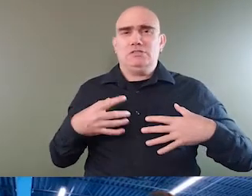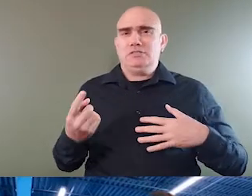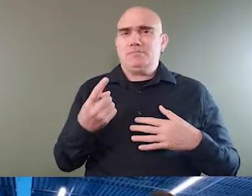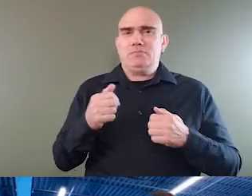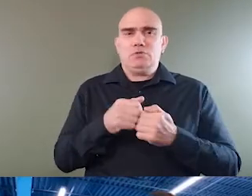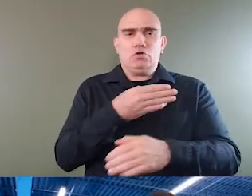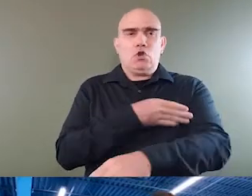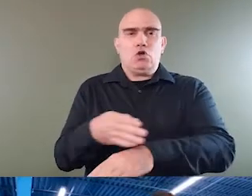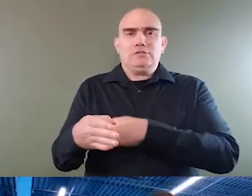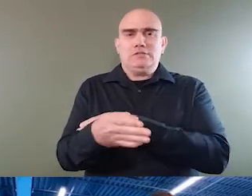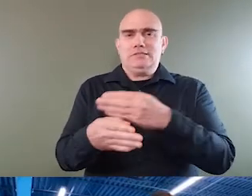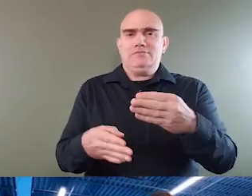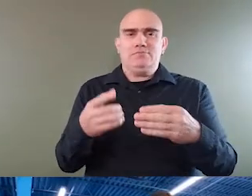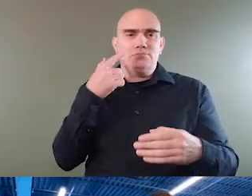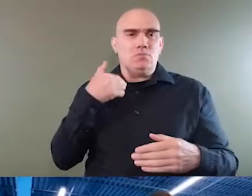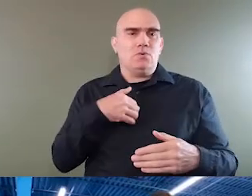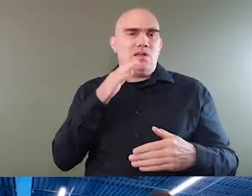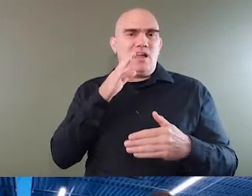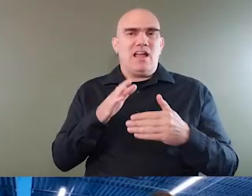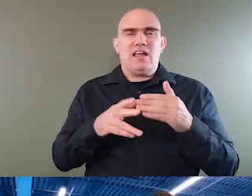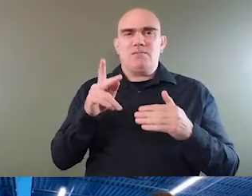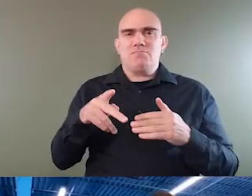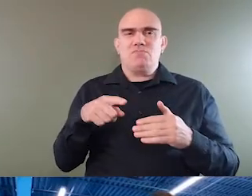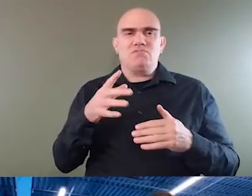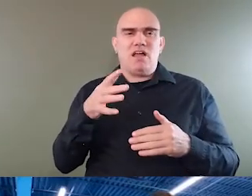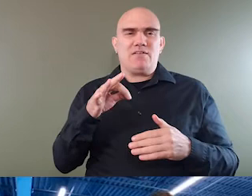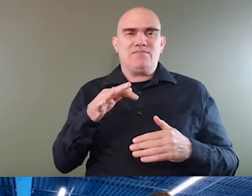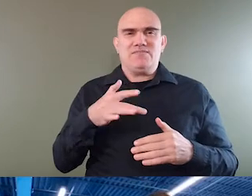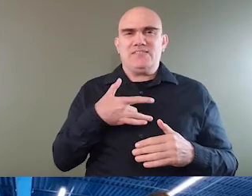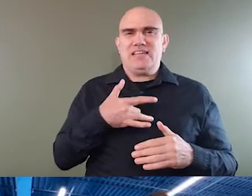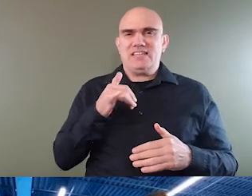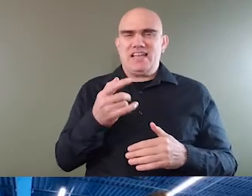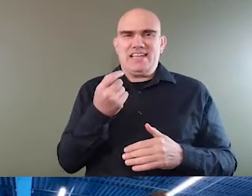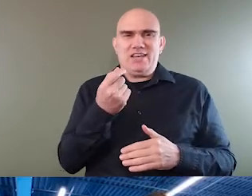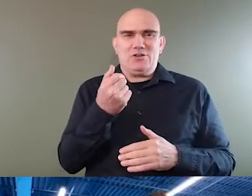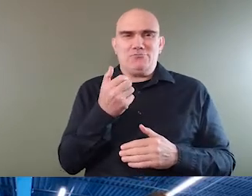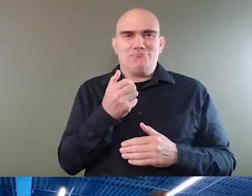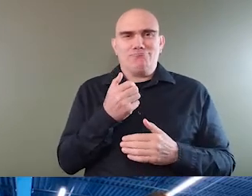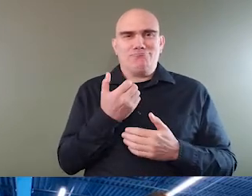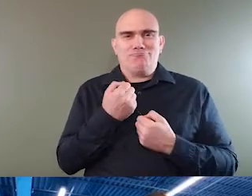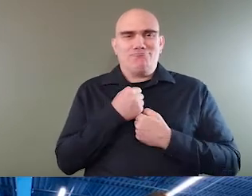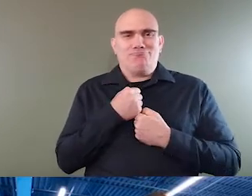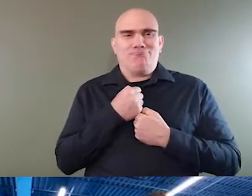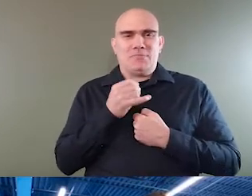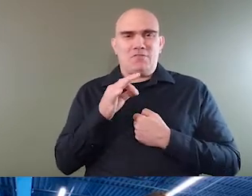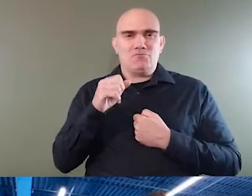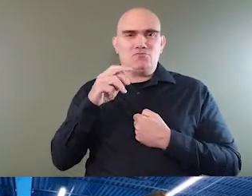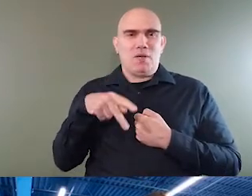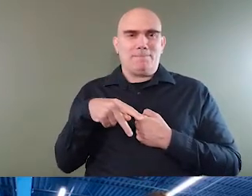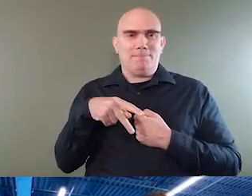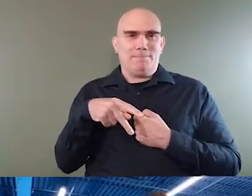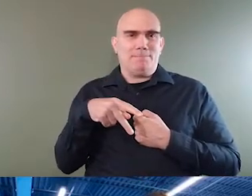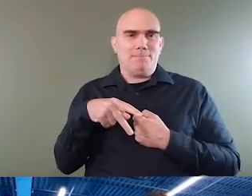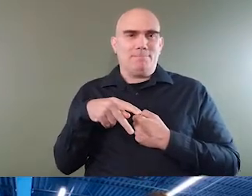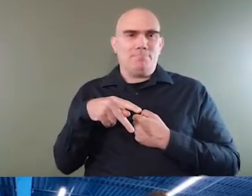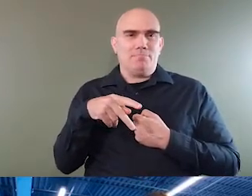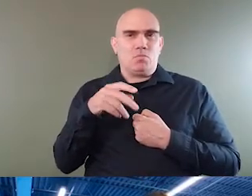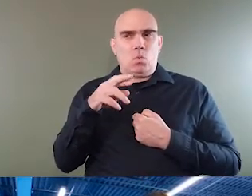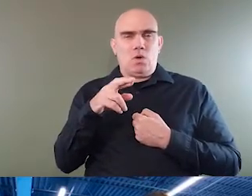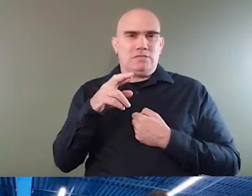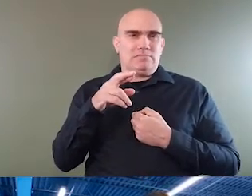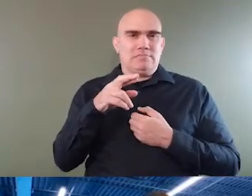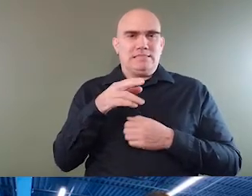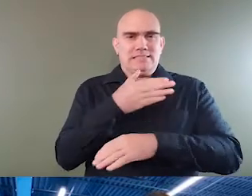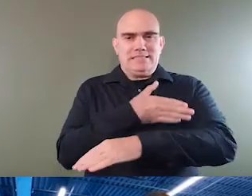sleeves, because we're going to end up just sort of feeling that little snuggle of a strap or sleeves around